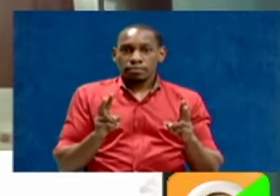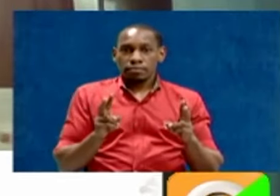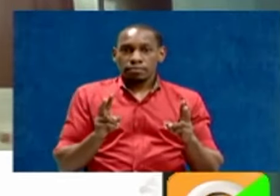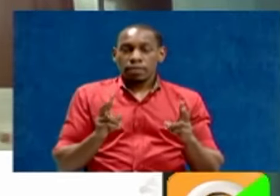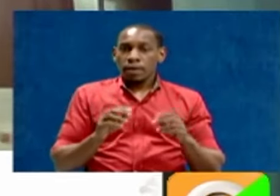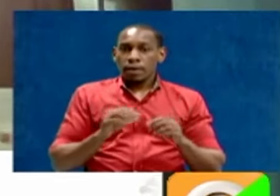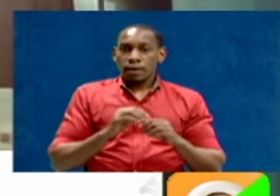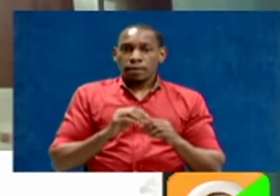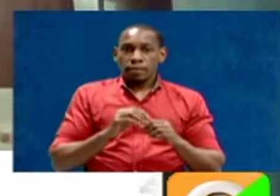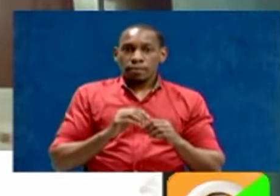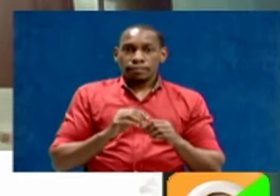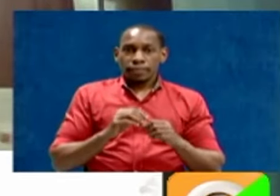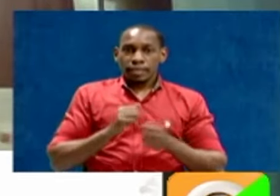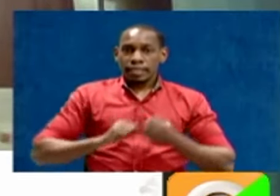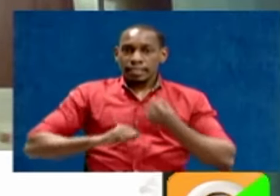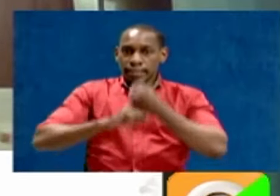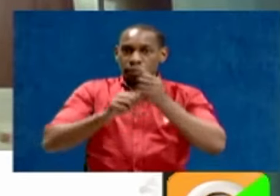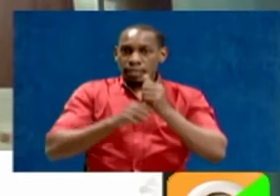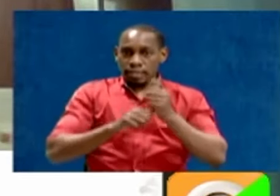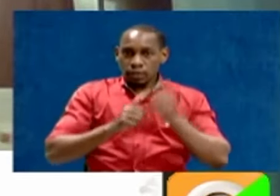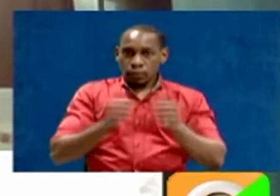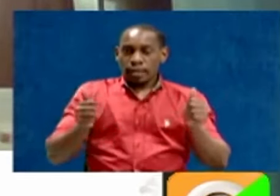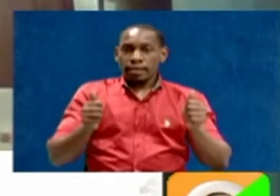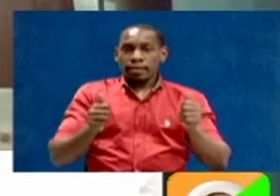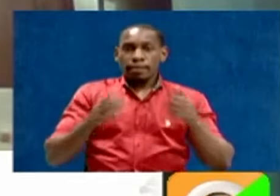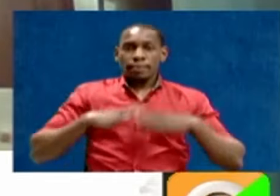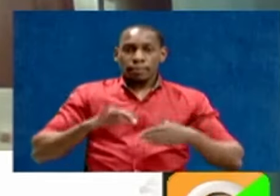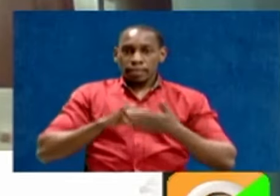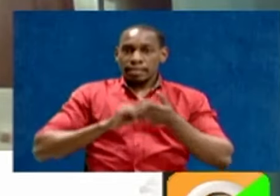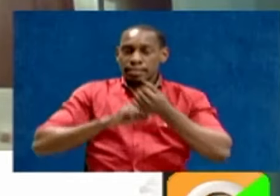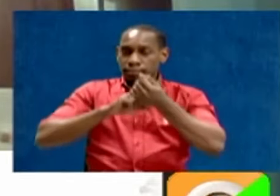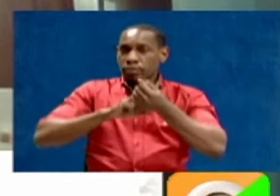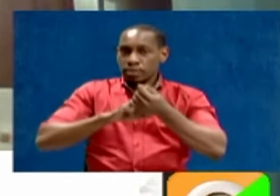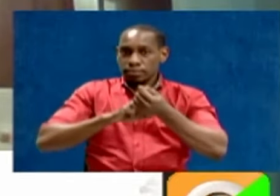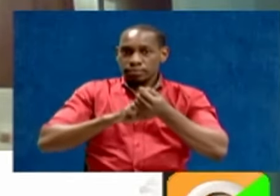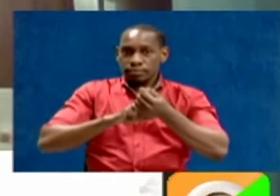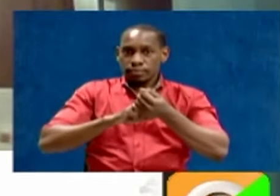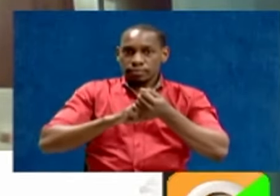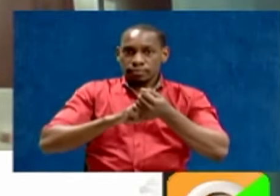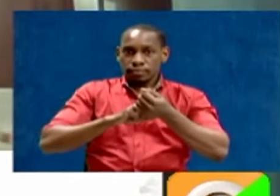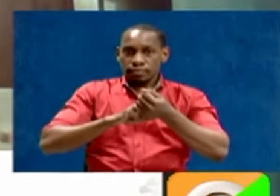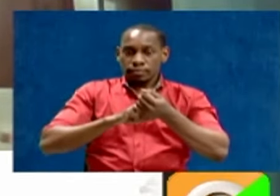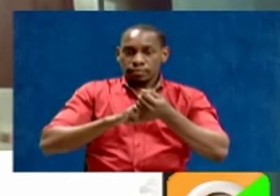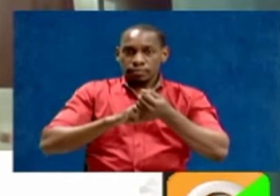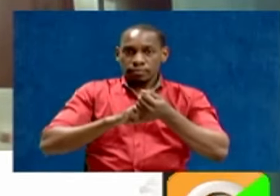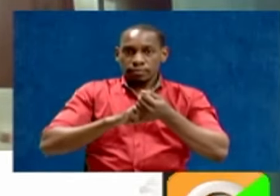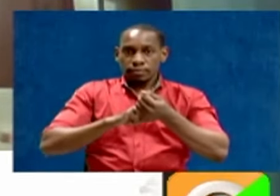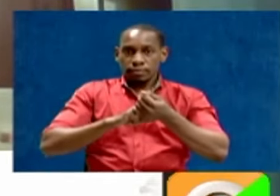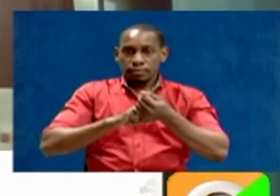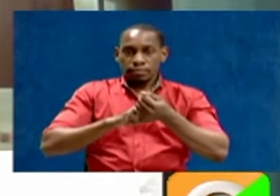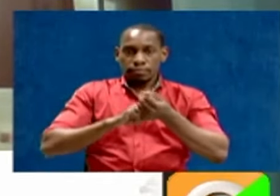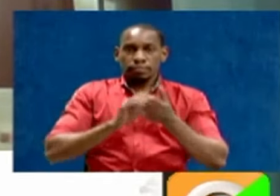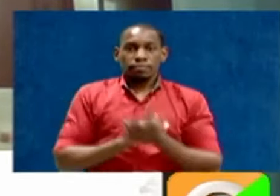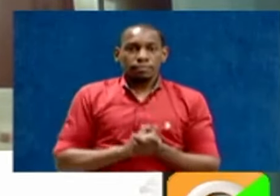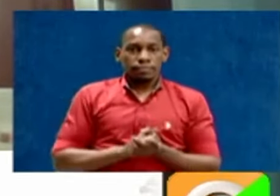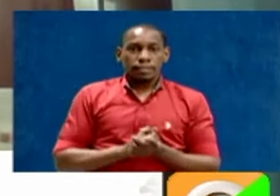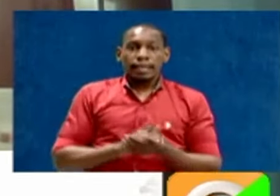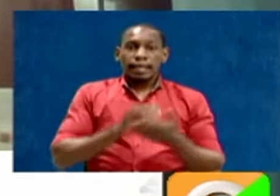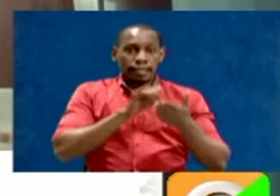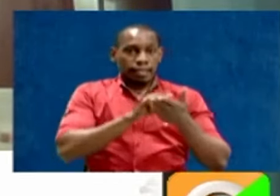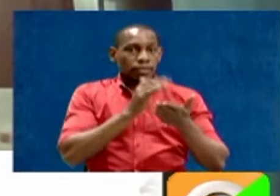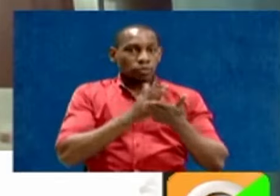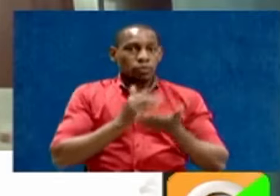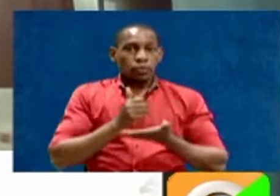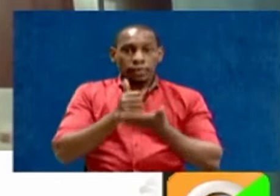surrounded very well by people who are able to call and say, can I bring this? Can I bring fruit? Have you tried all these mixtures? So that